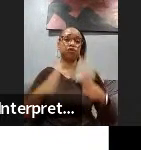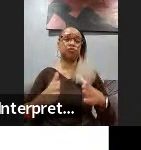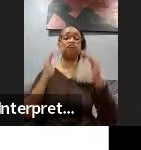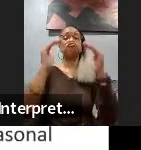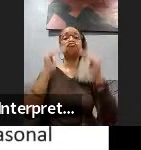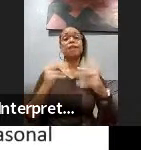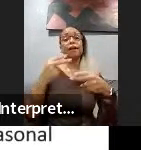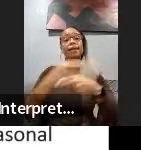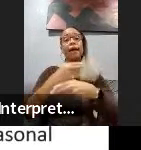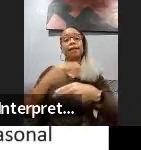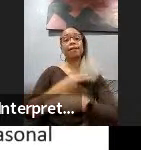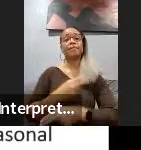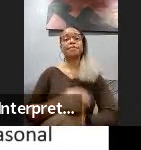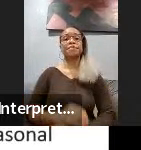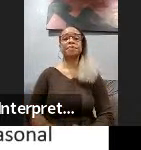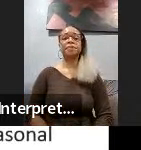please.